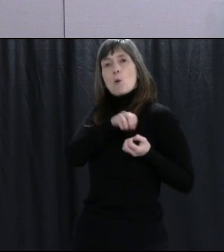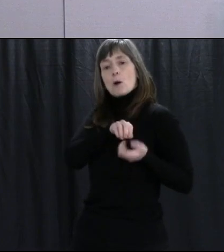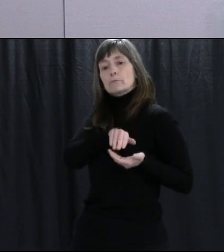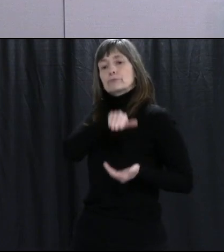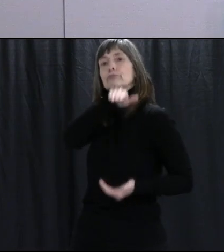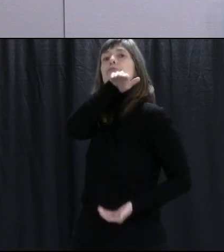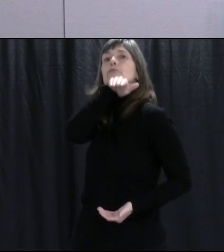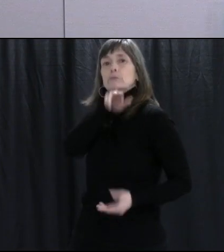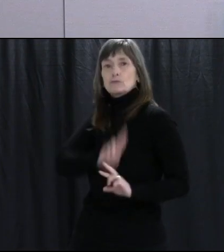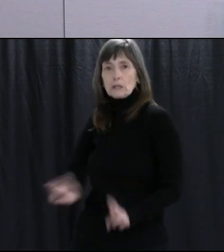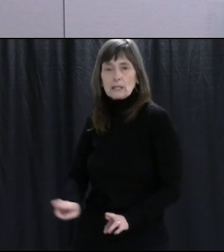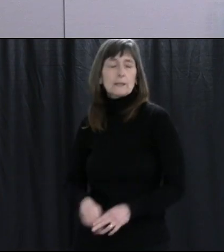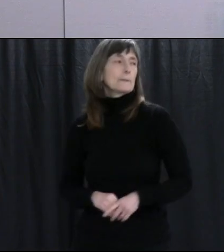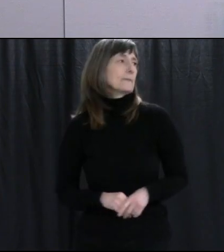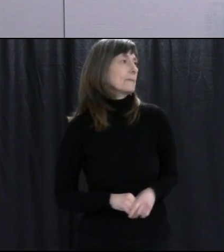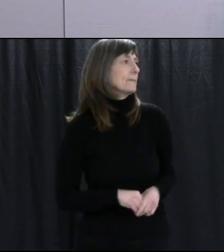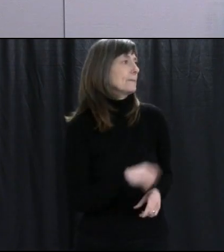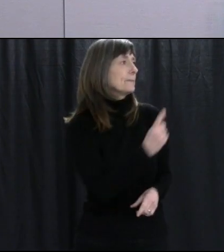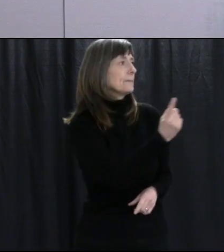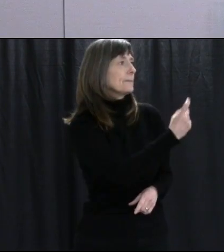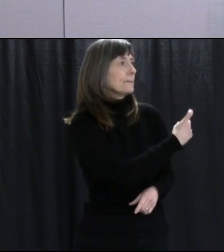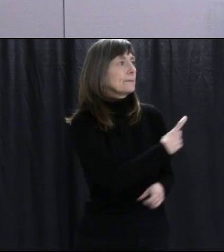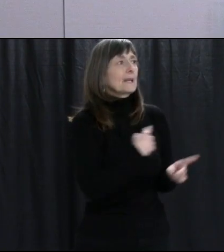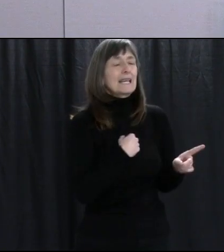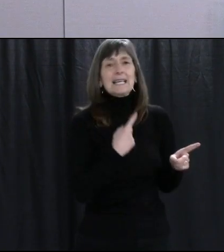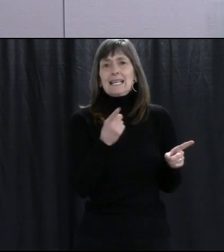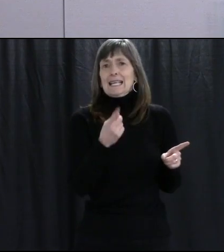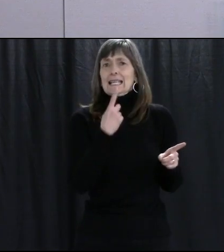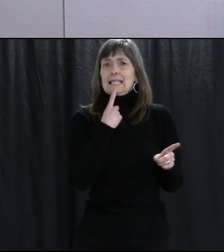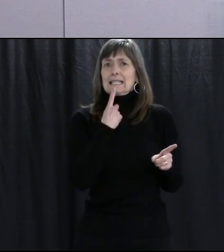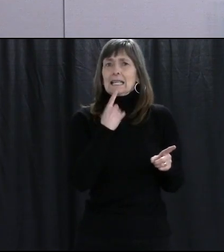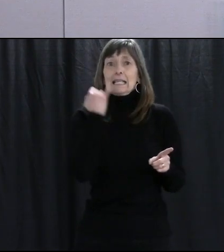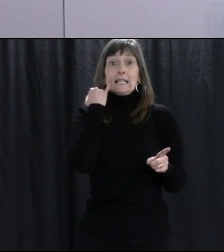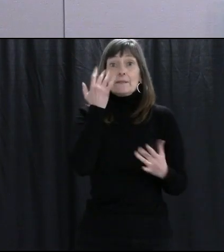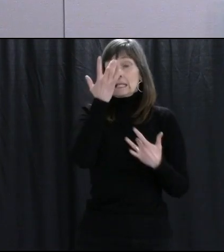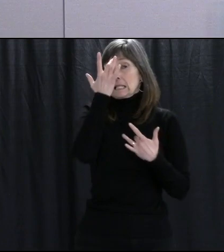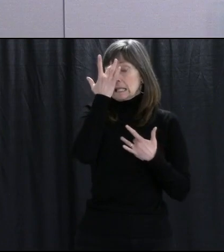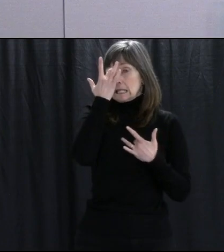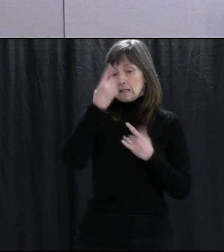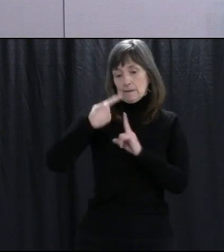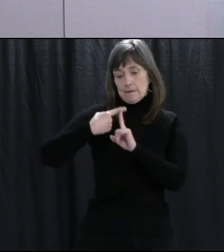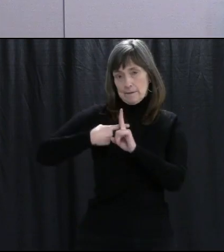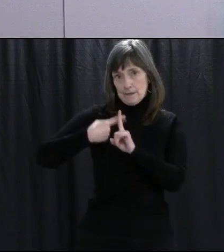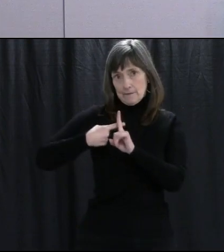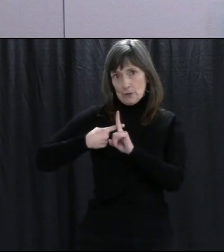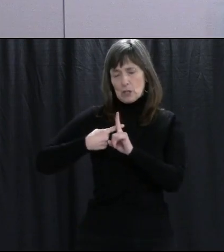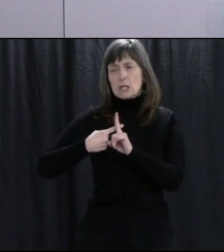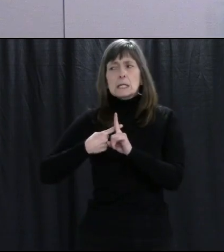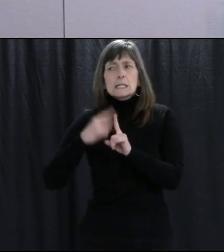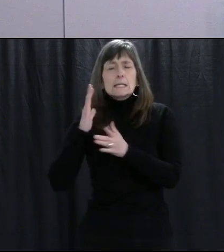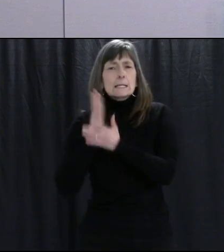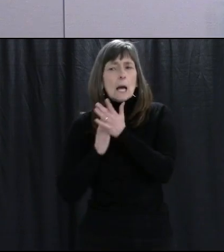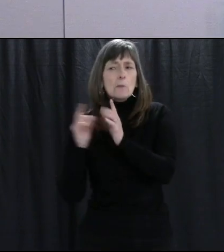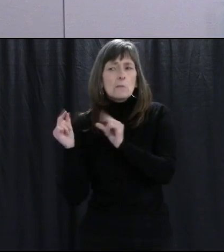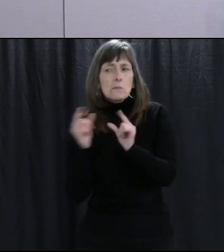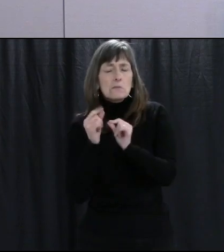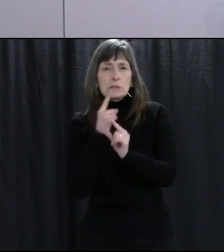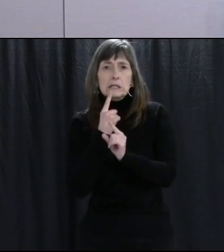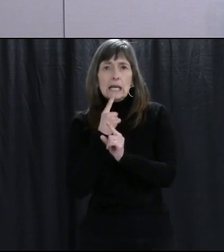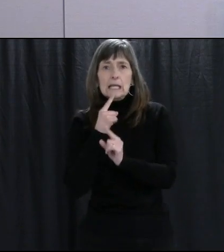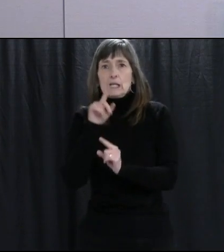Dr. Fitzgerald, we're hearing many things. Tylenol is the key to take if you are experiencing symptoms, not ibuprofen. Can you clarify